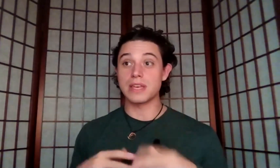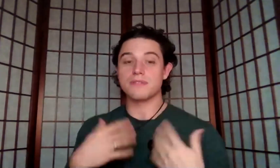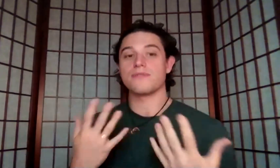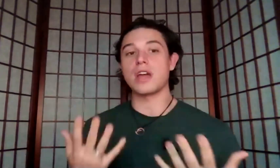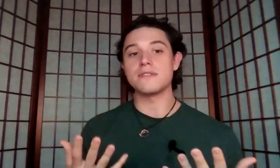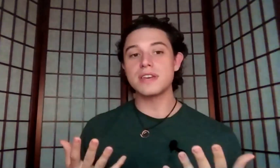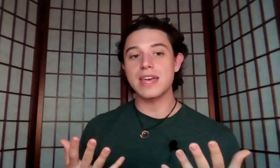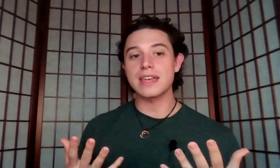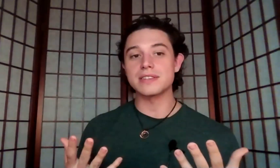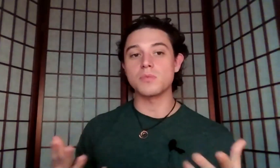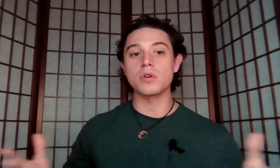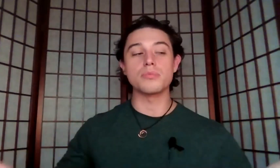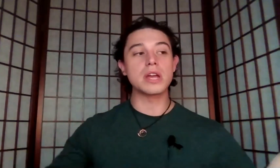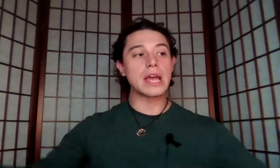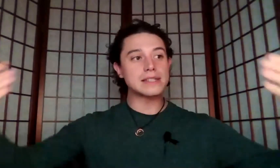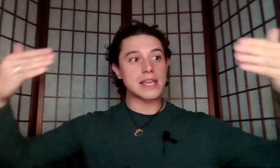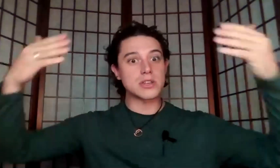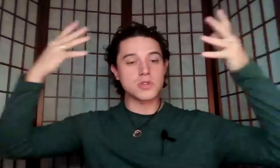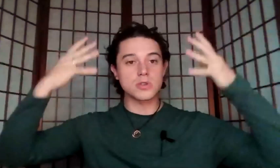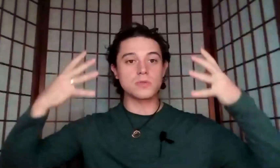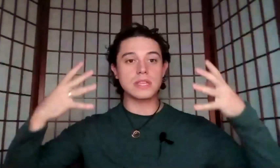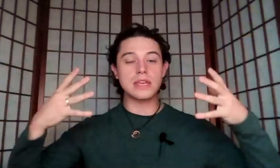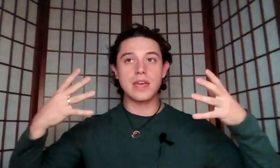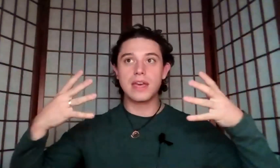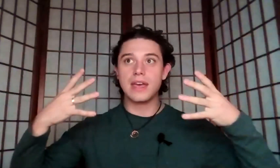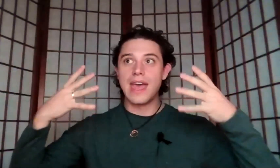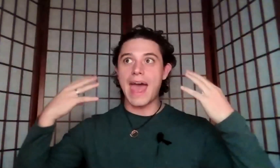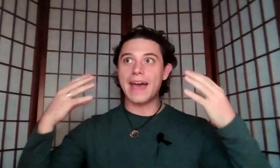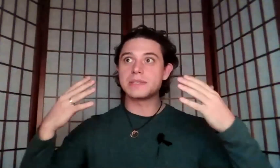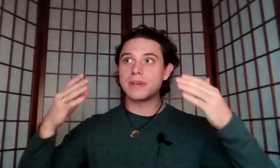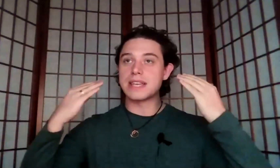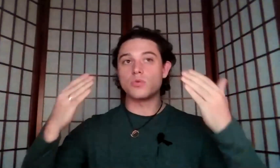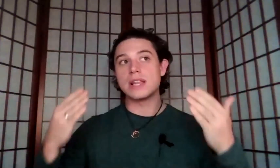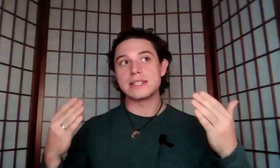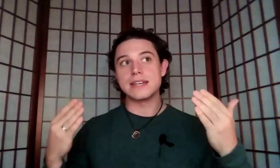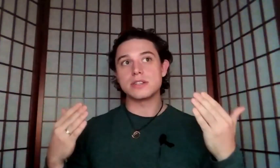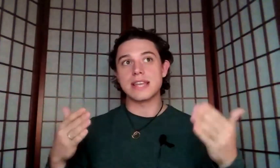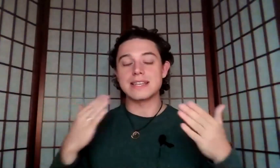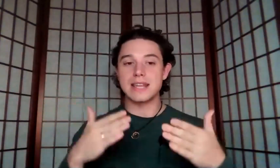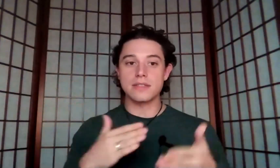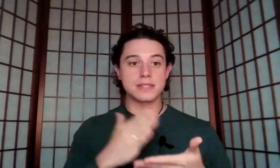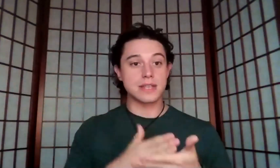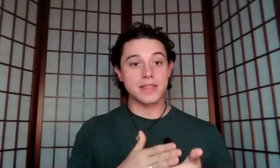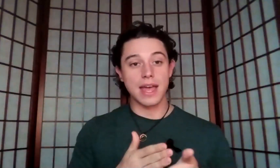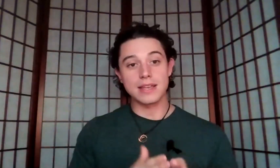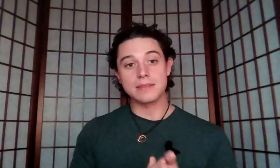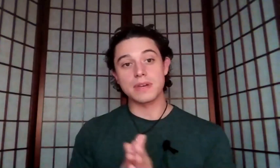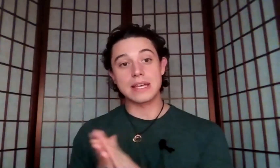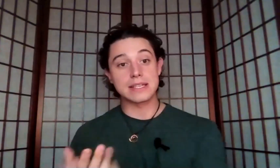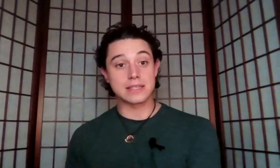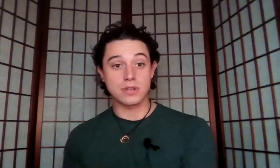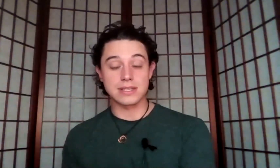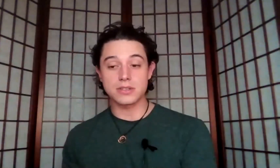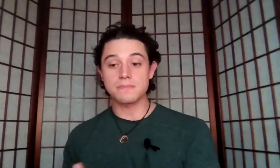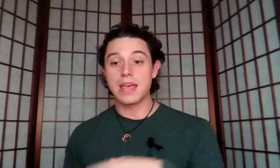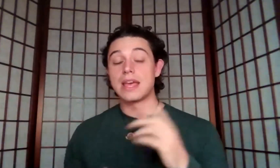to be afraid of it. It is more bringing us into the aspect and realization that death is not the end, but it